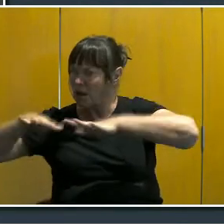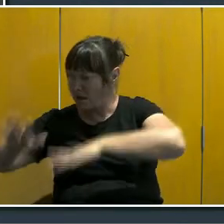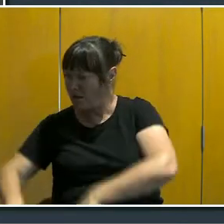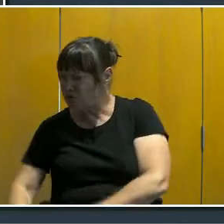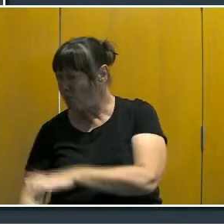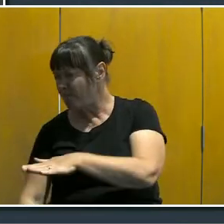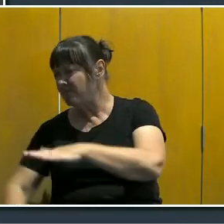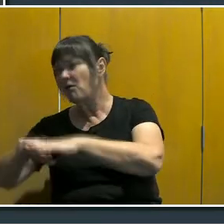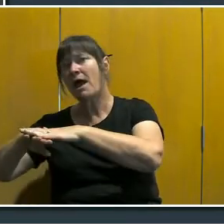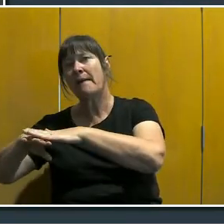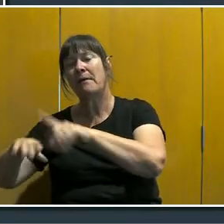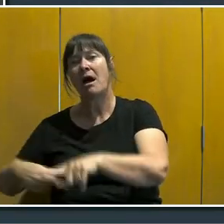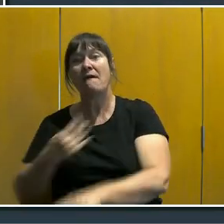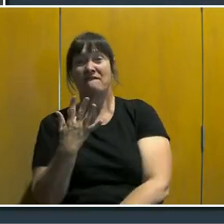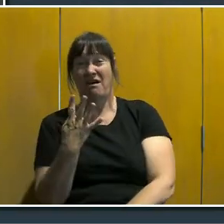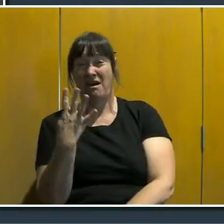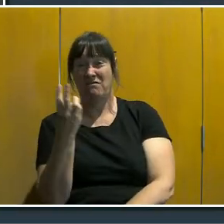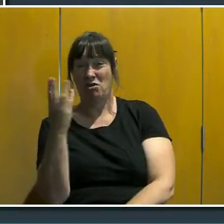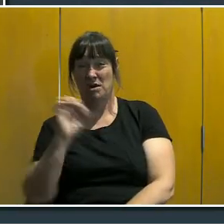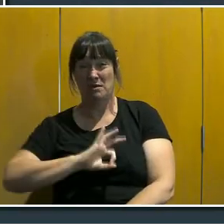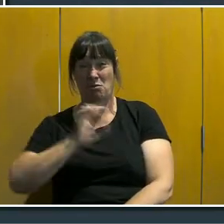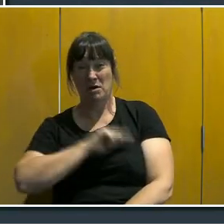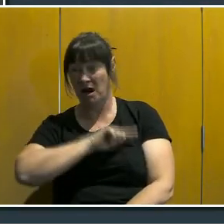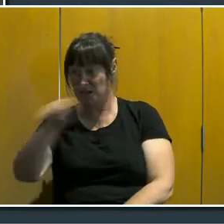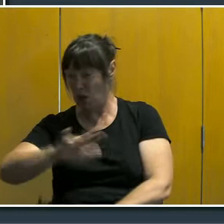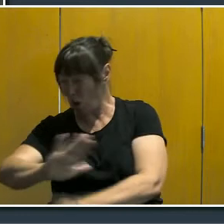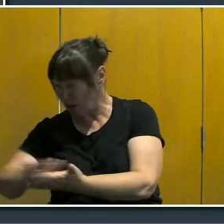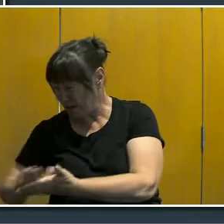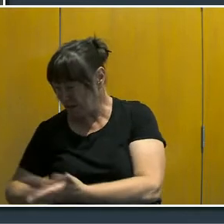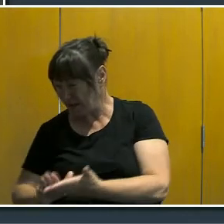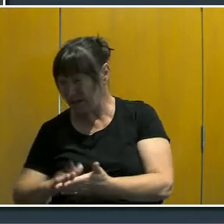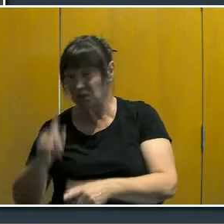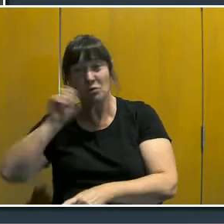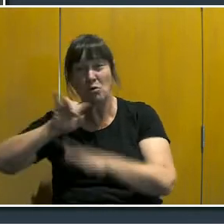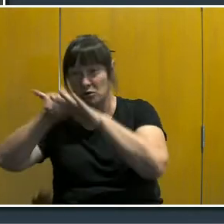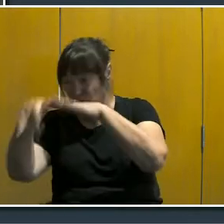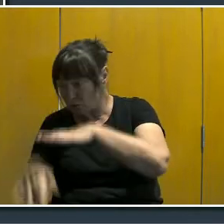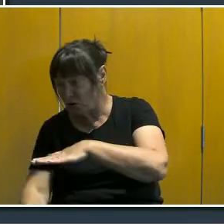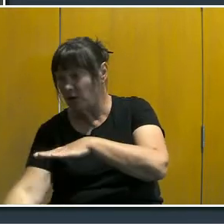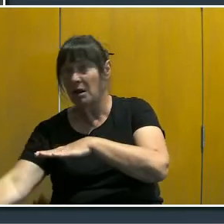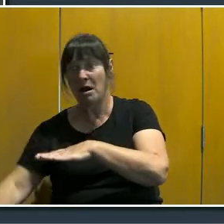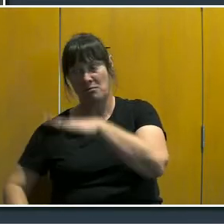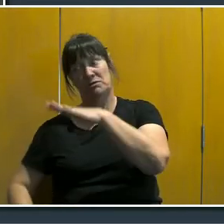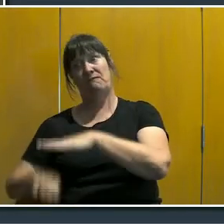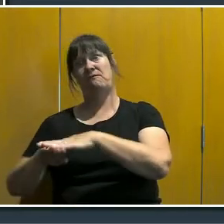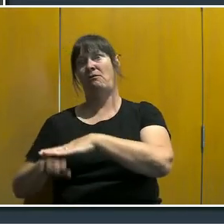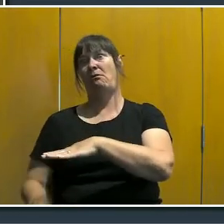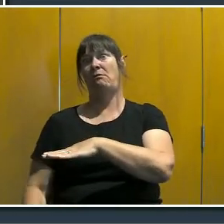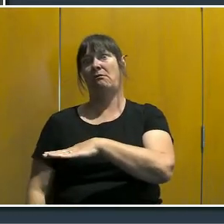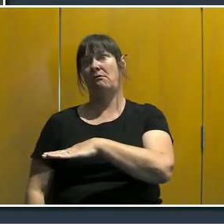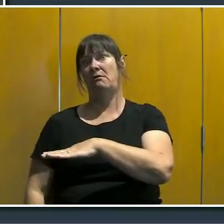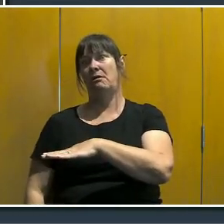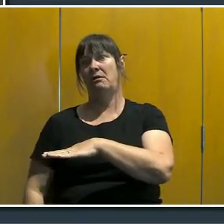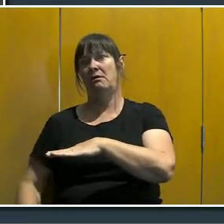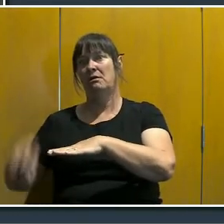morning clearing the culvert so that our water wouldn't back up, and because it was the drain was totally full to the top,